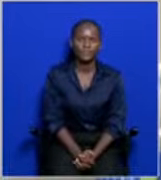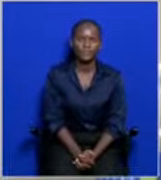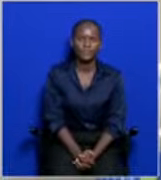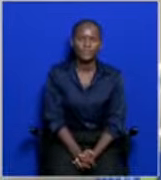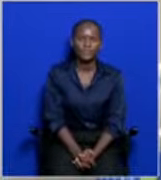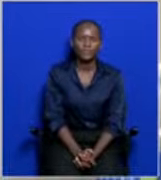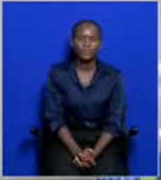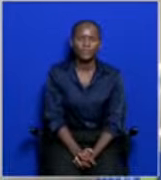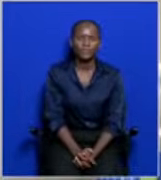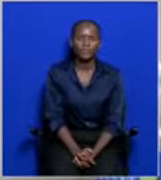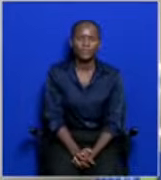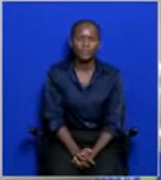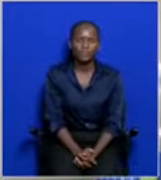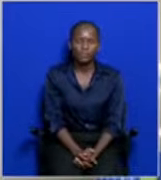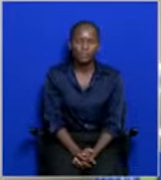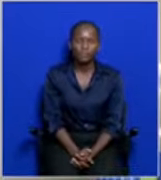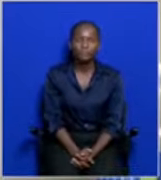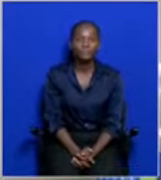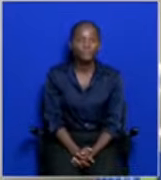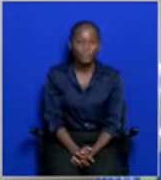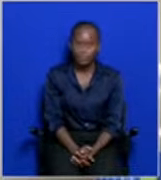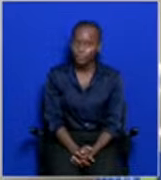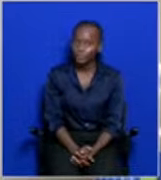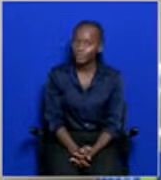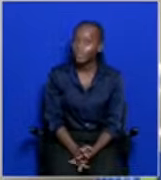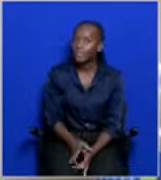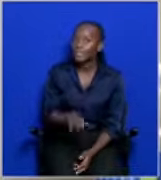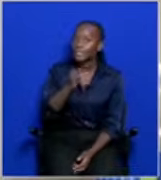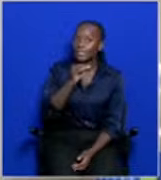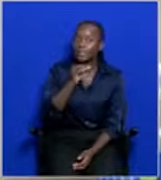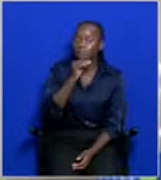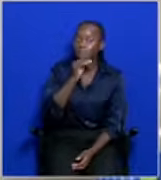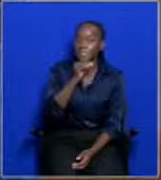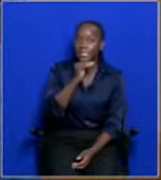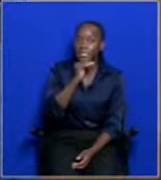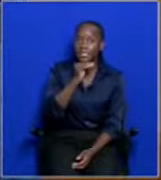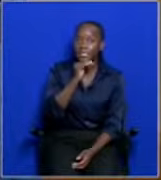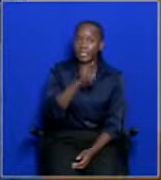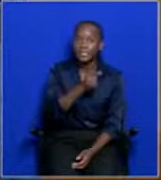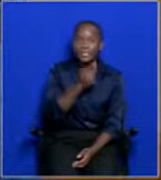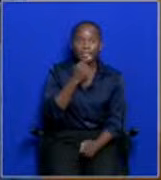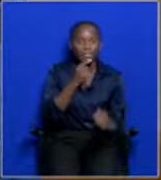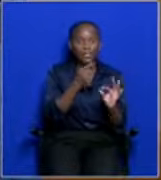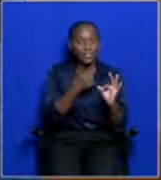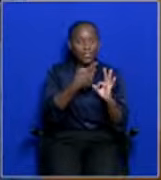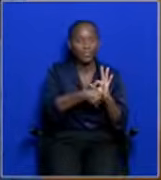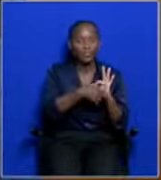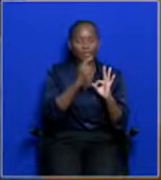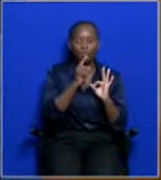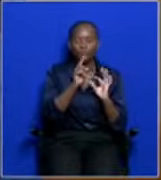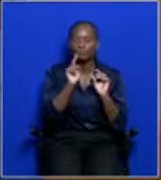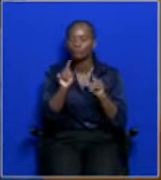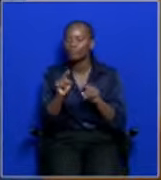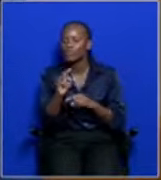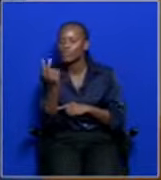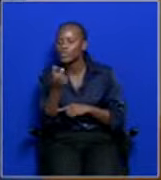this was a search and seizure. And the default position with regards to searches and seizures is